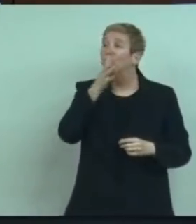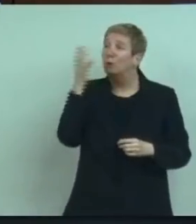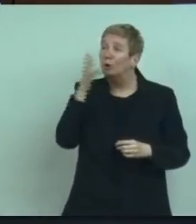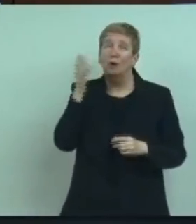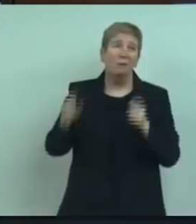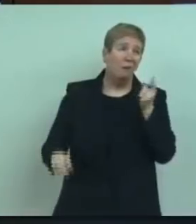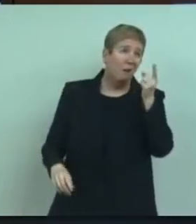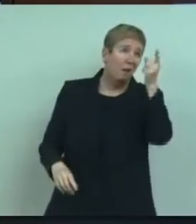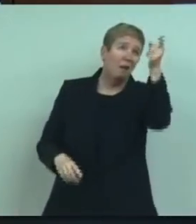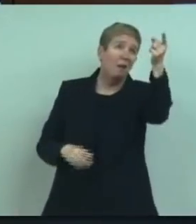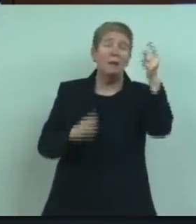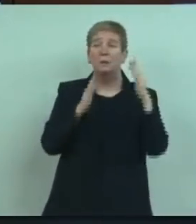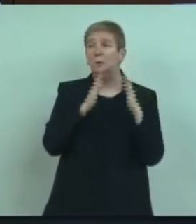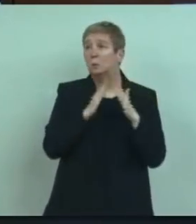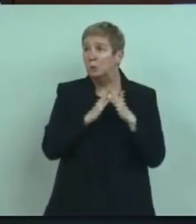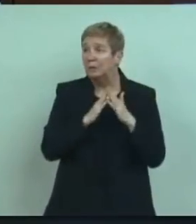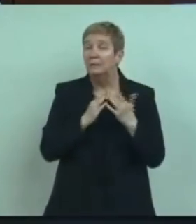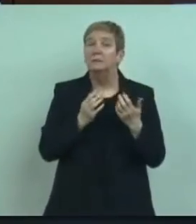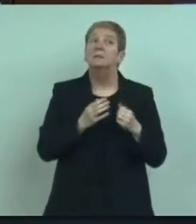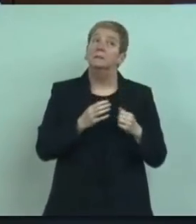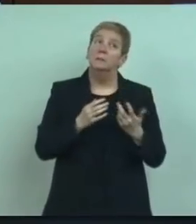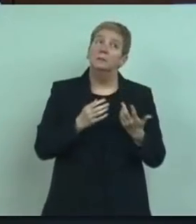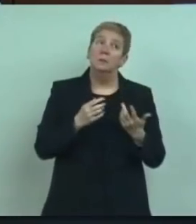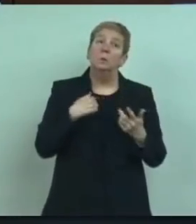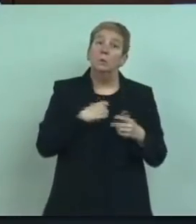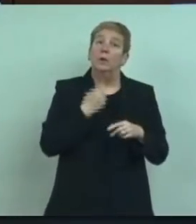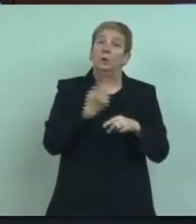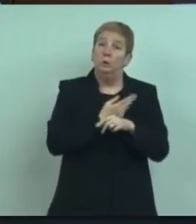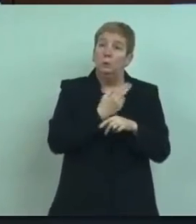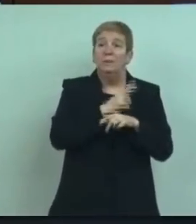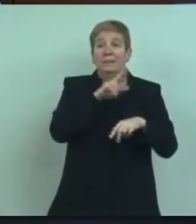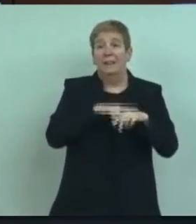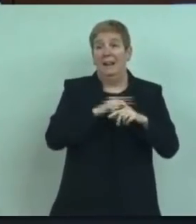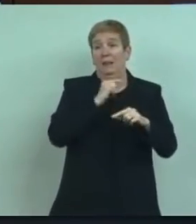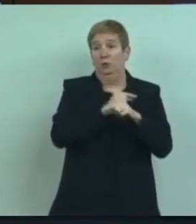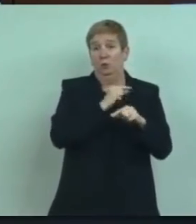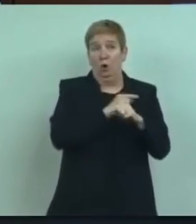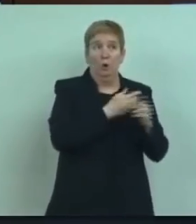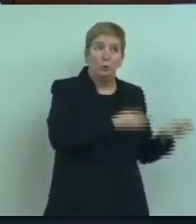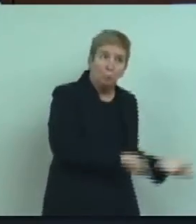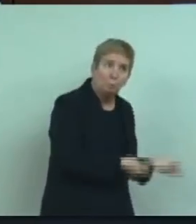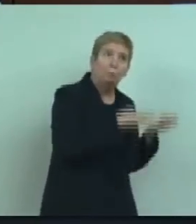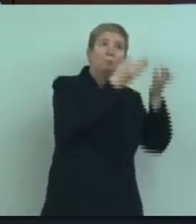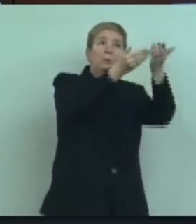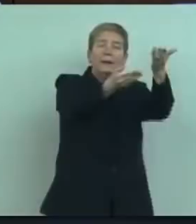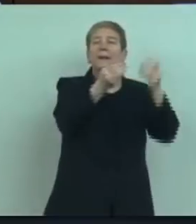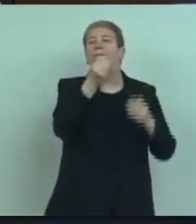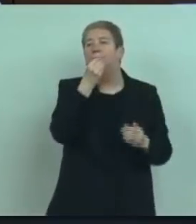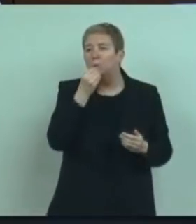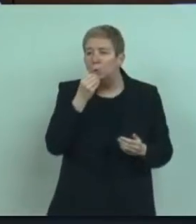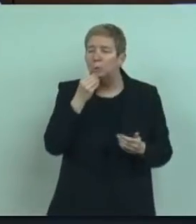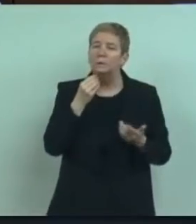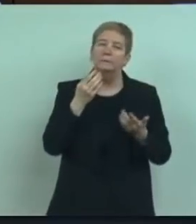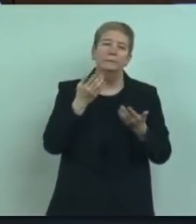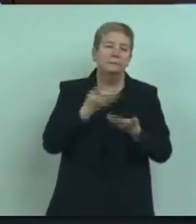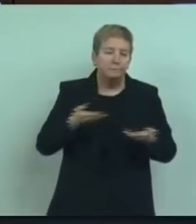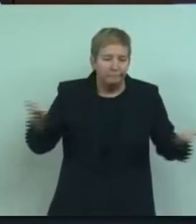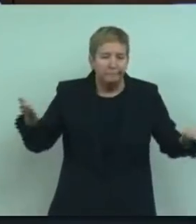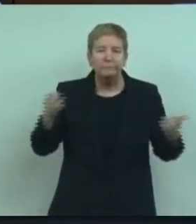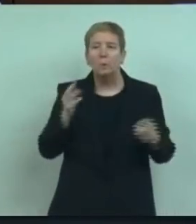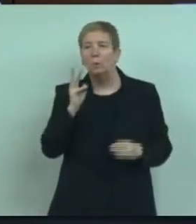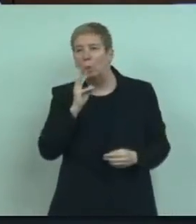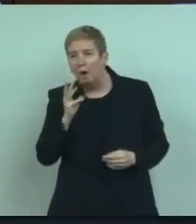isolated communities, actually we're utilizing the National Guard to deliver food, supply, and water, because